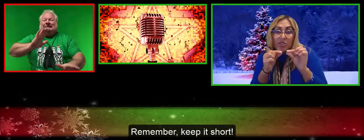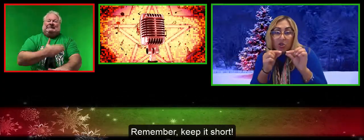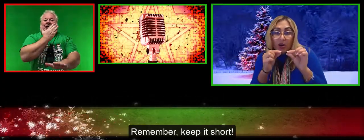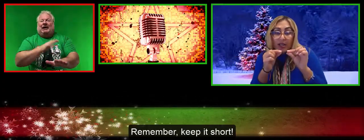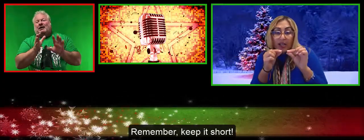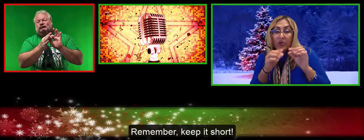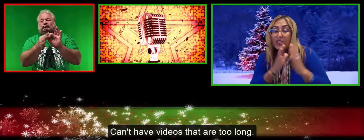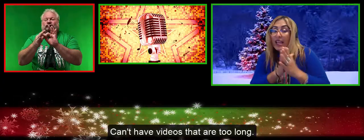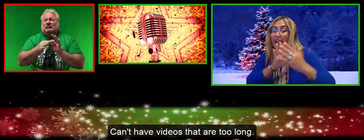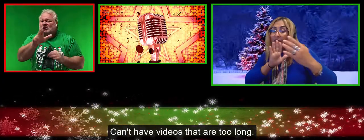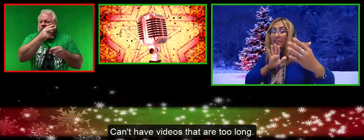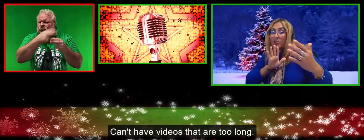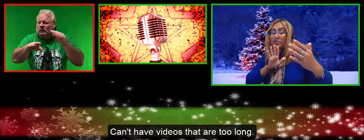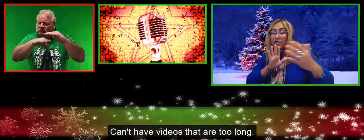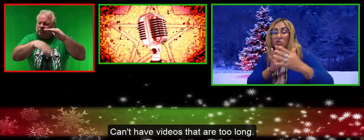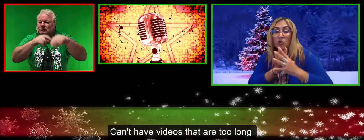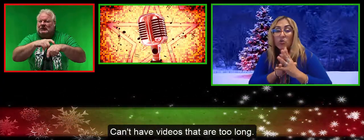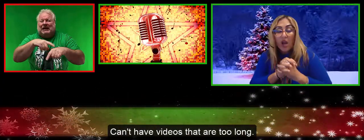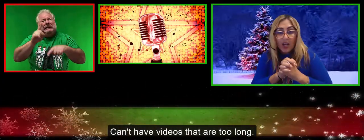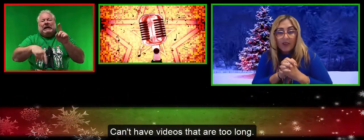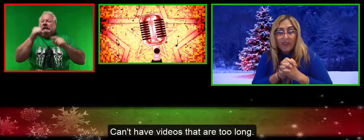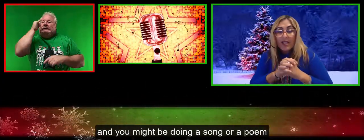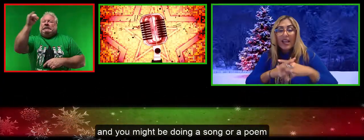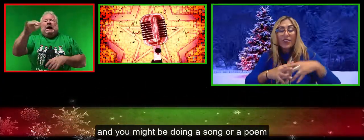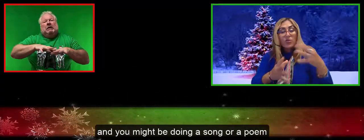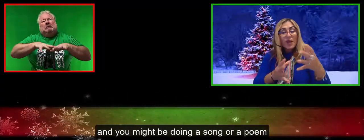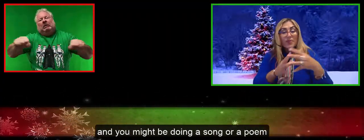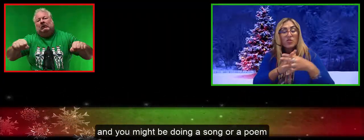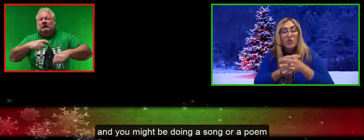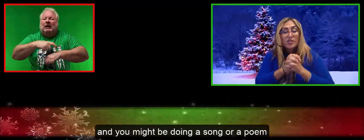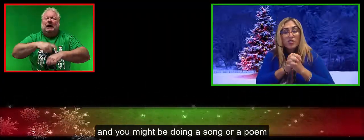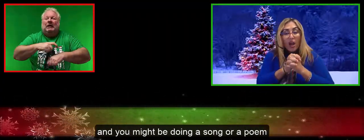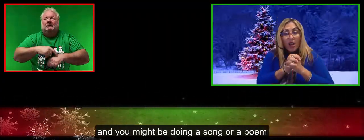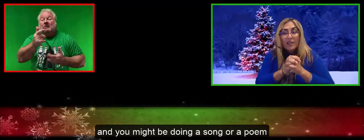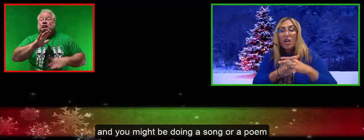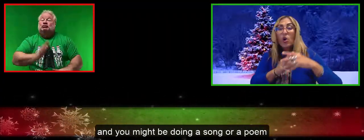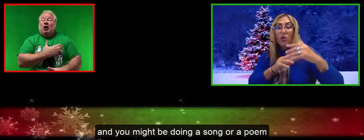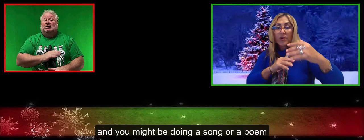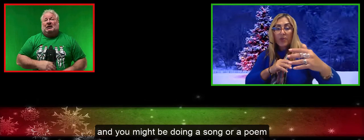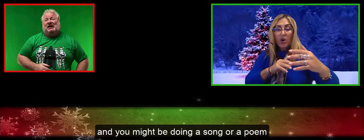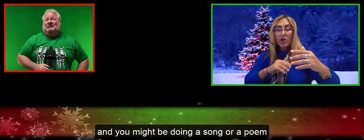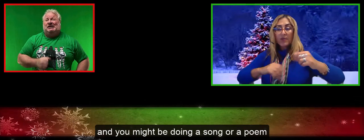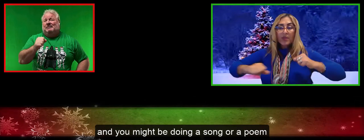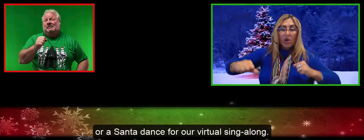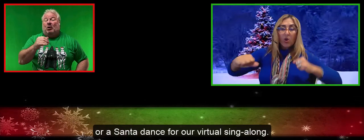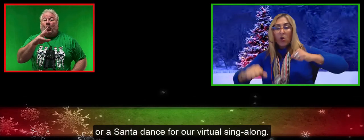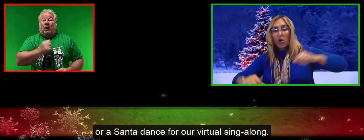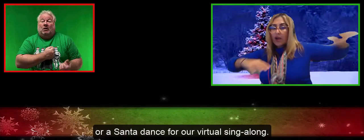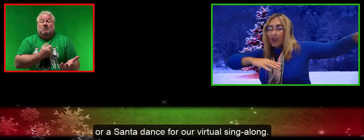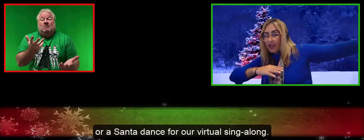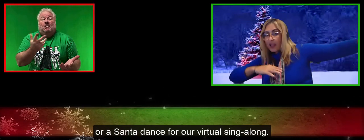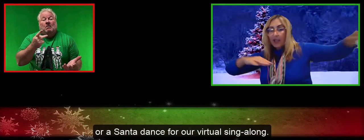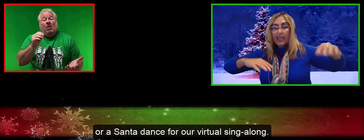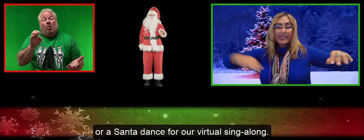keep it short. We can't have videos that are too long. And you might be doing a song or a poem